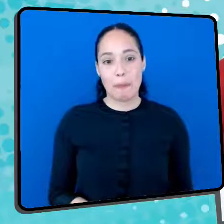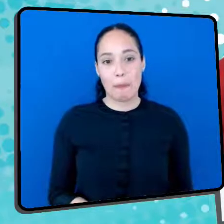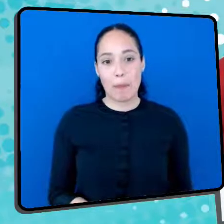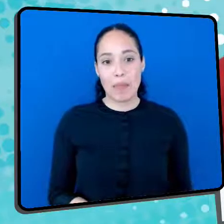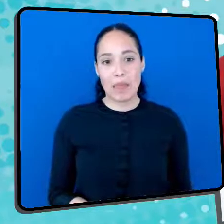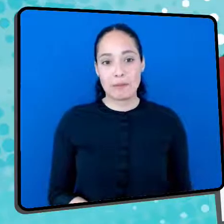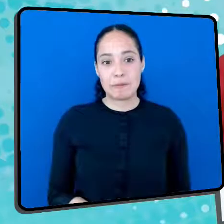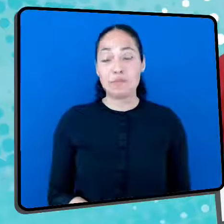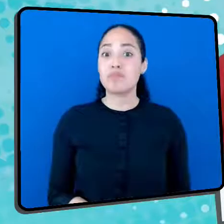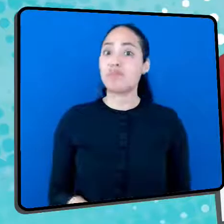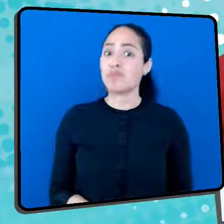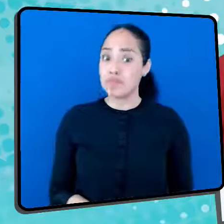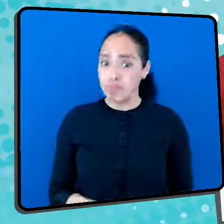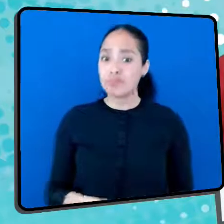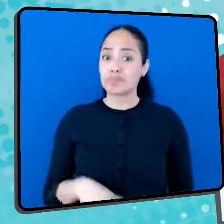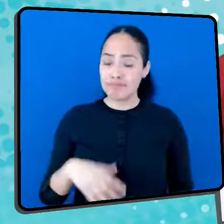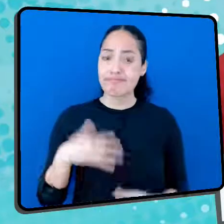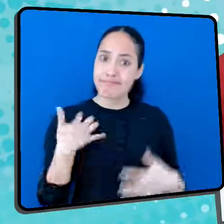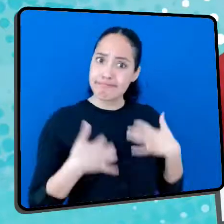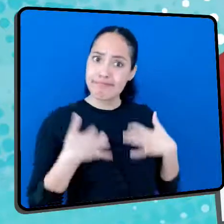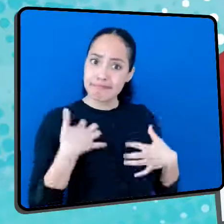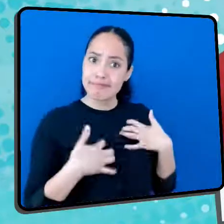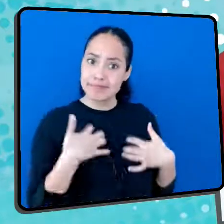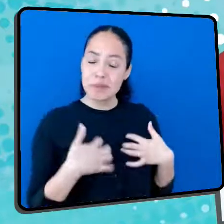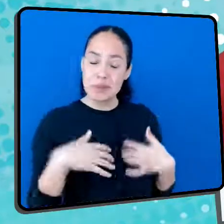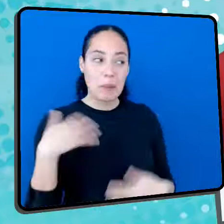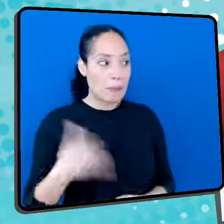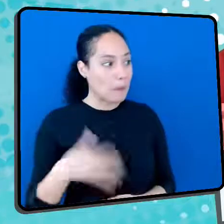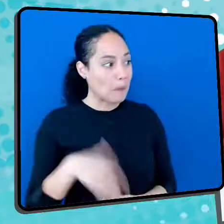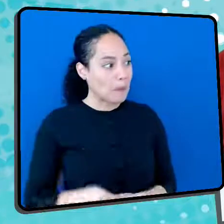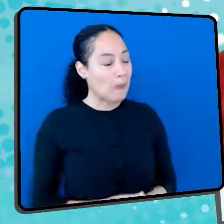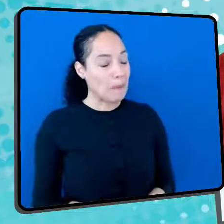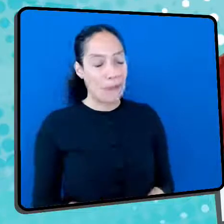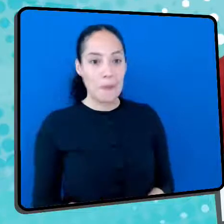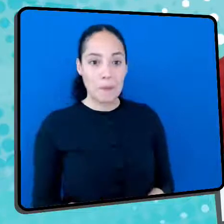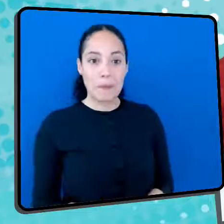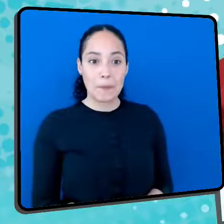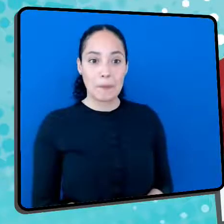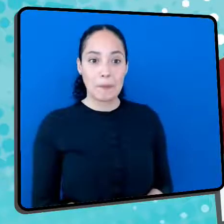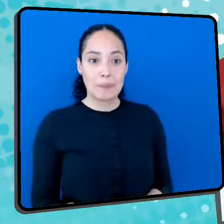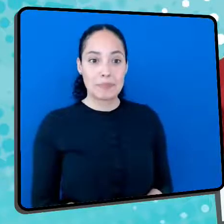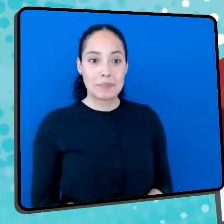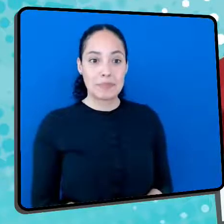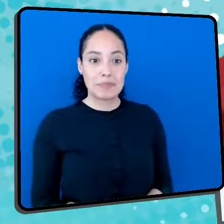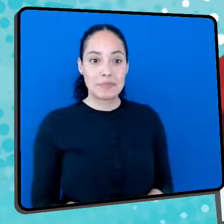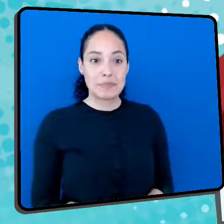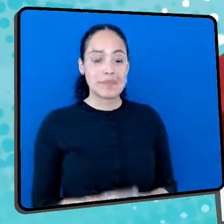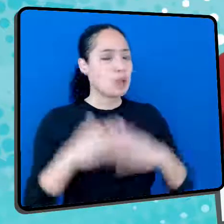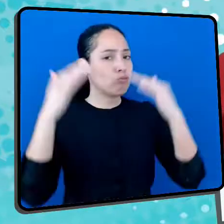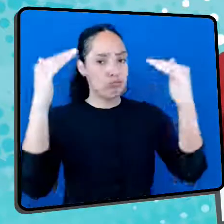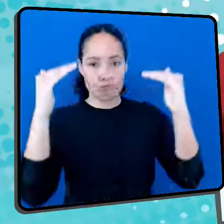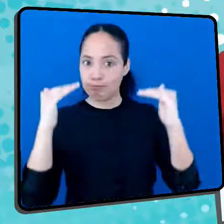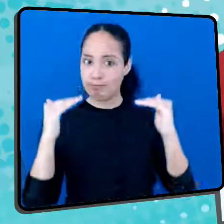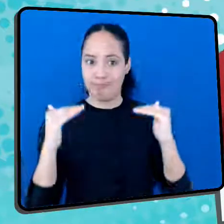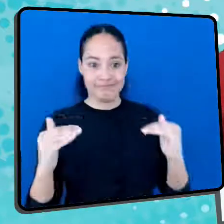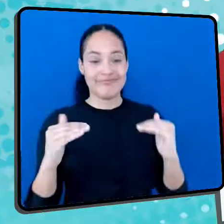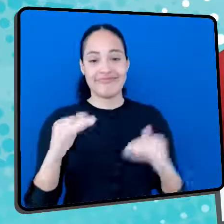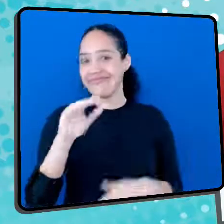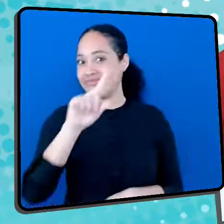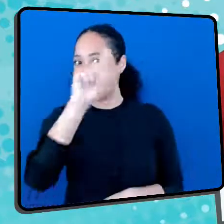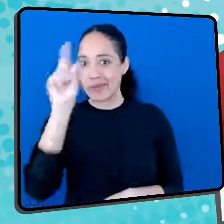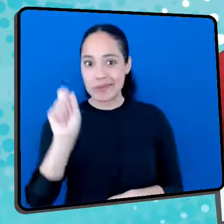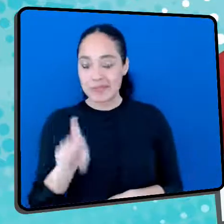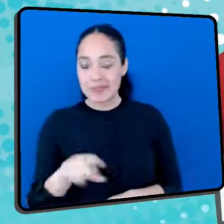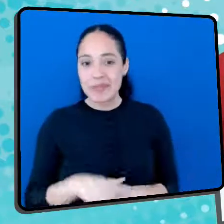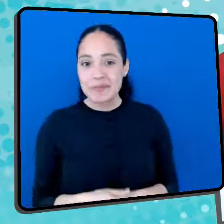story. Very interesting. So let's move on to like my next question. So what